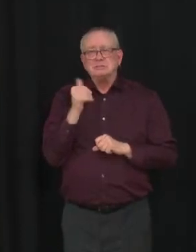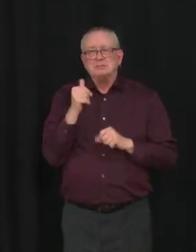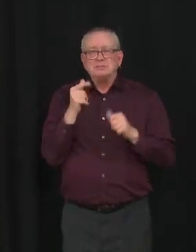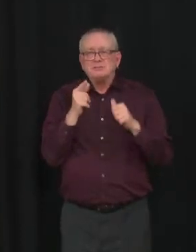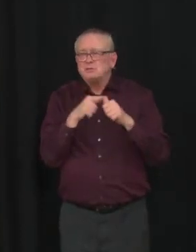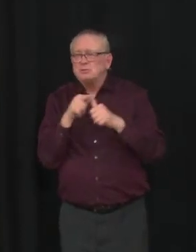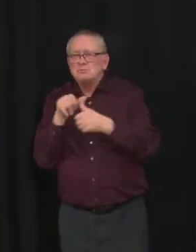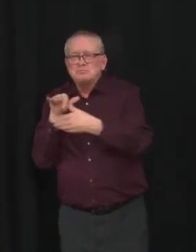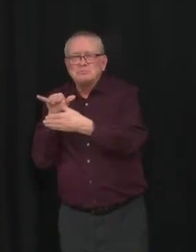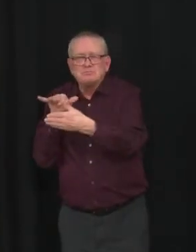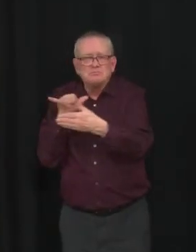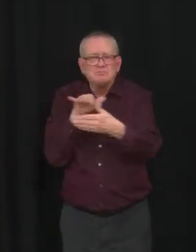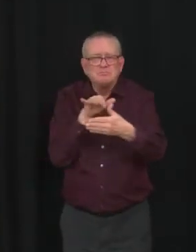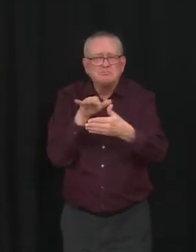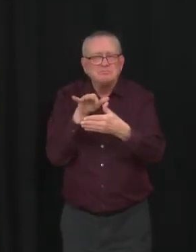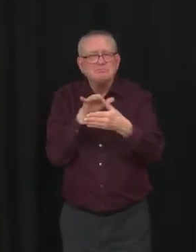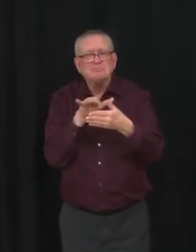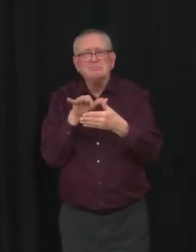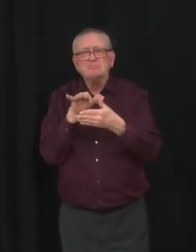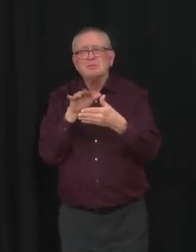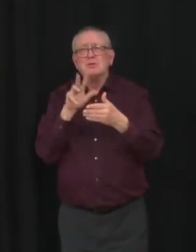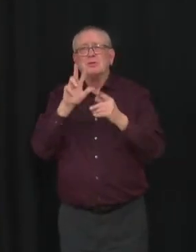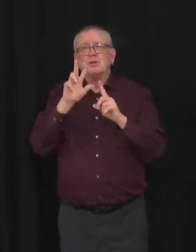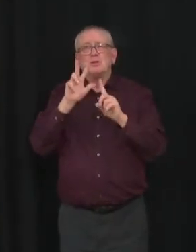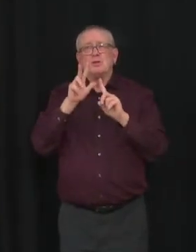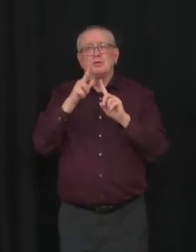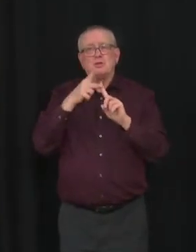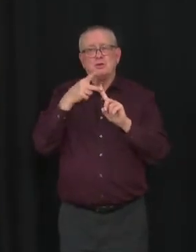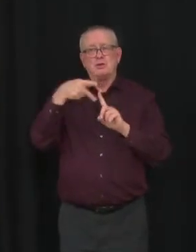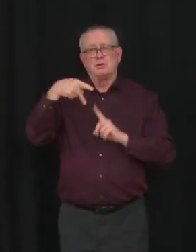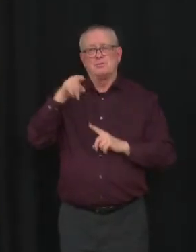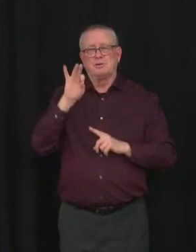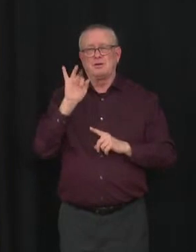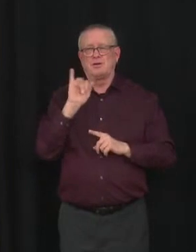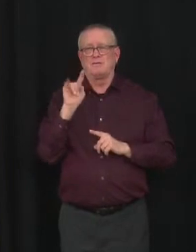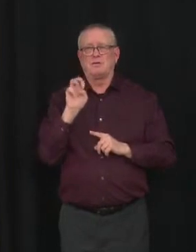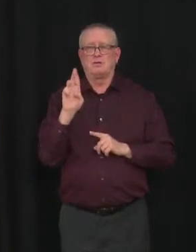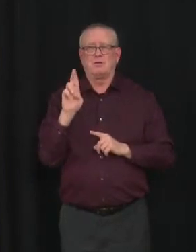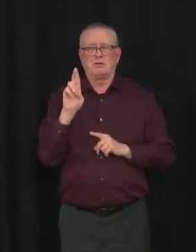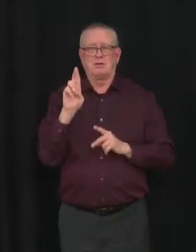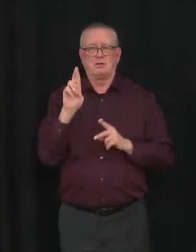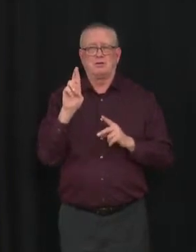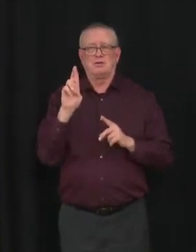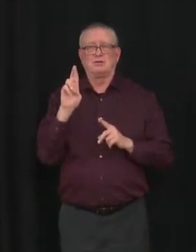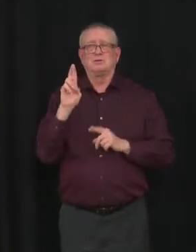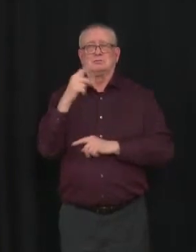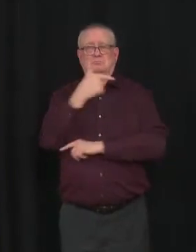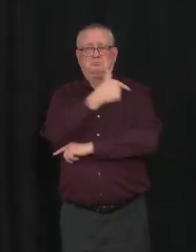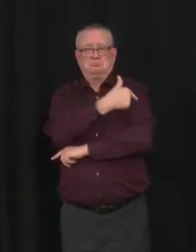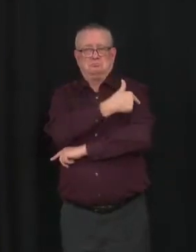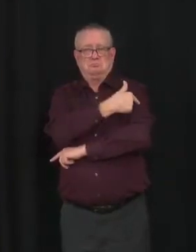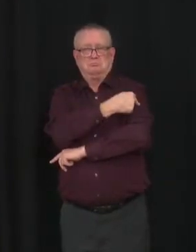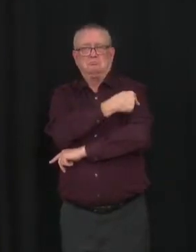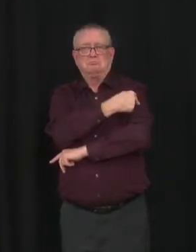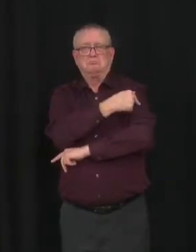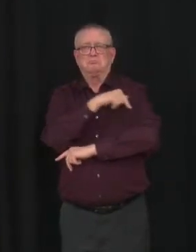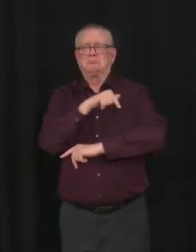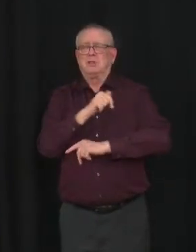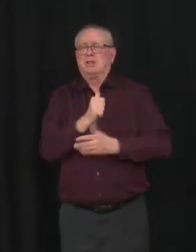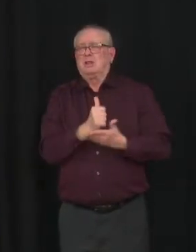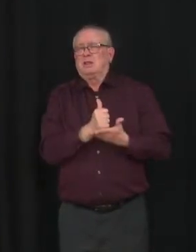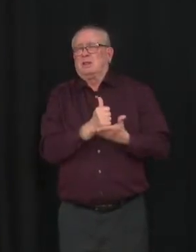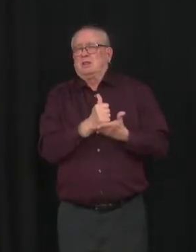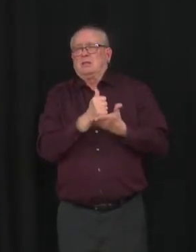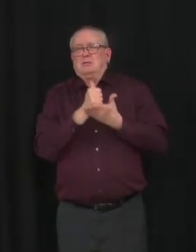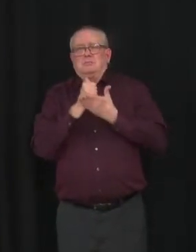a third Pfizer dose, a booster shot from Pfizer, helps to reduce the chance of infection by